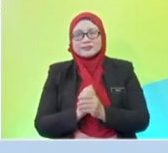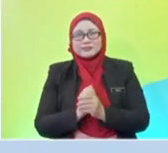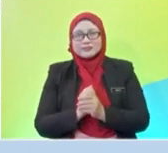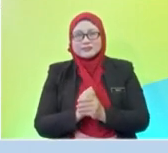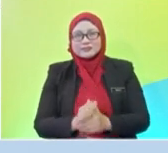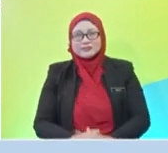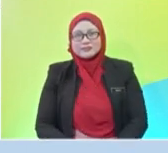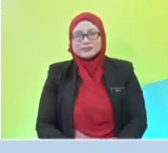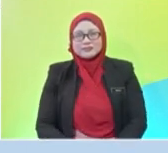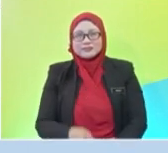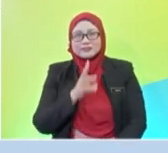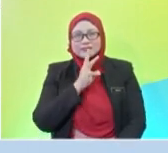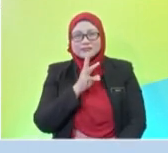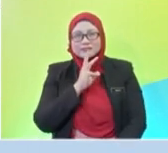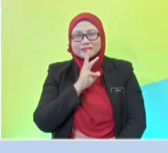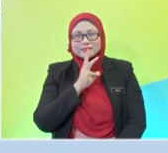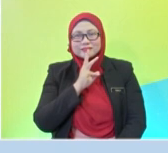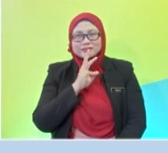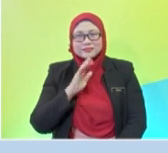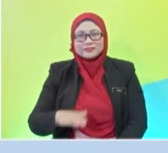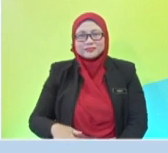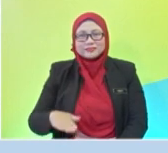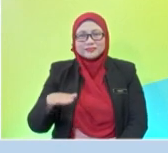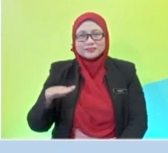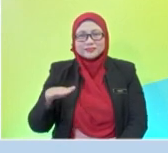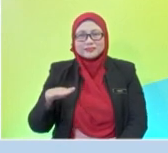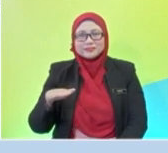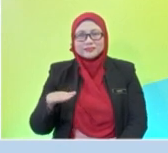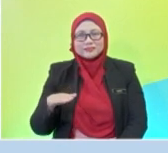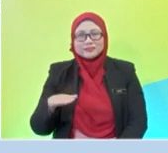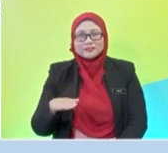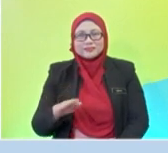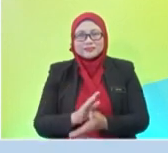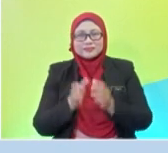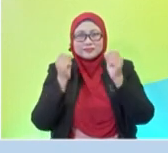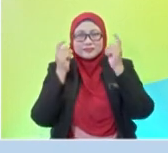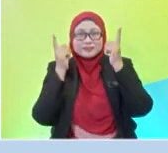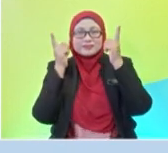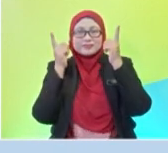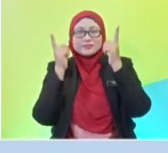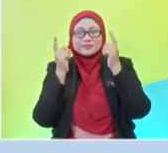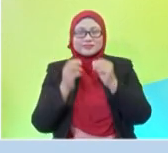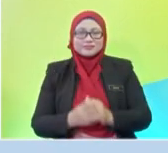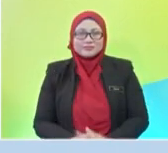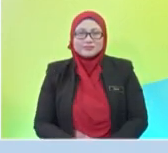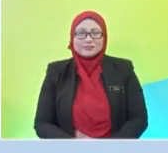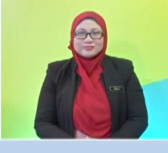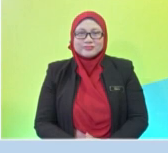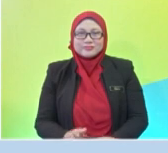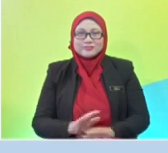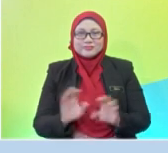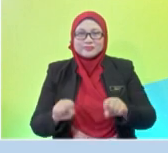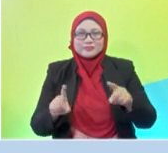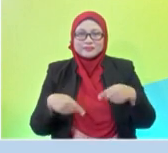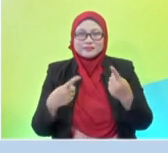Soon, the water began to rise. And we were so surprised. We could not go